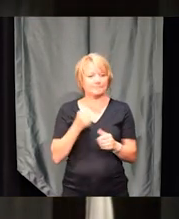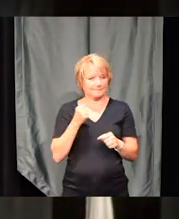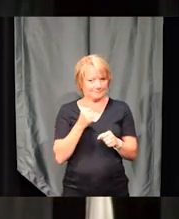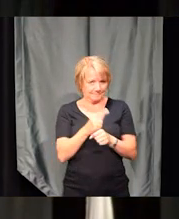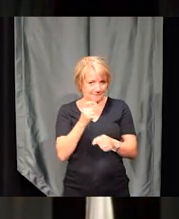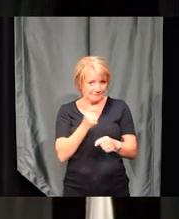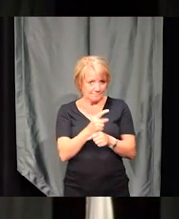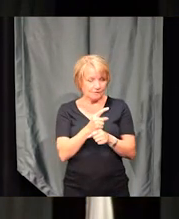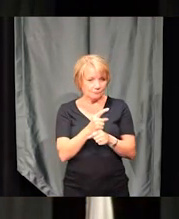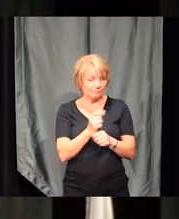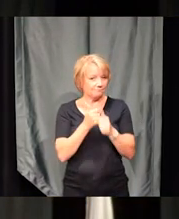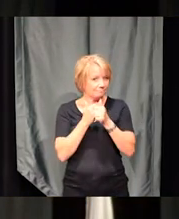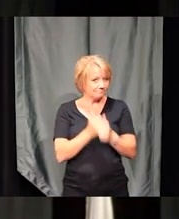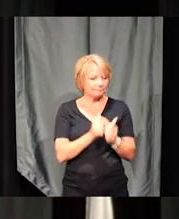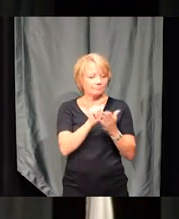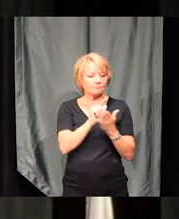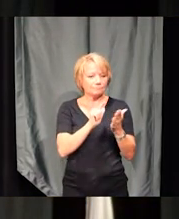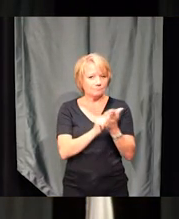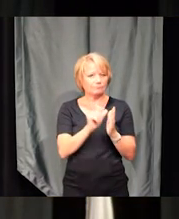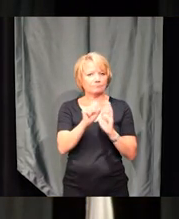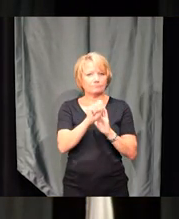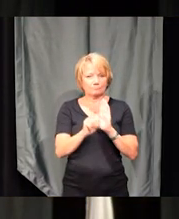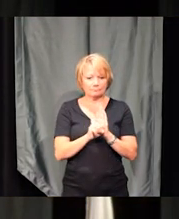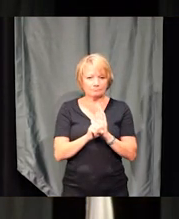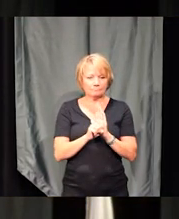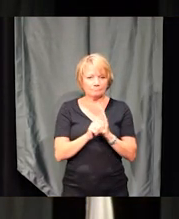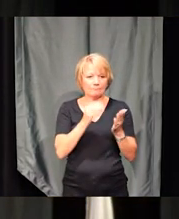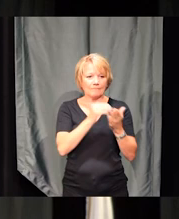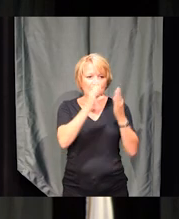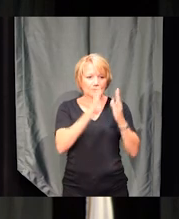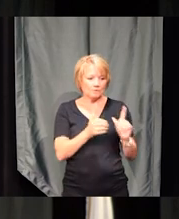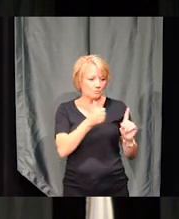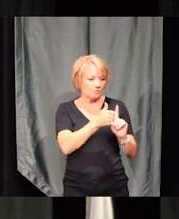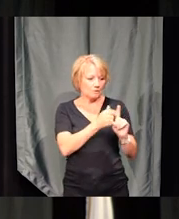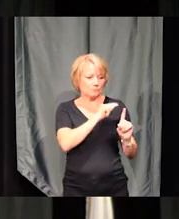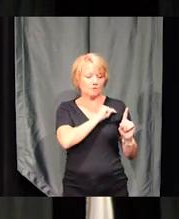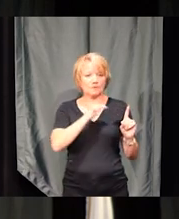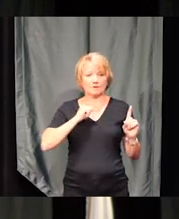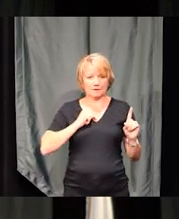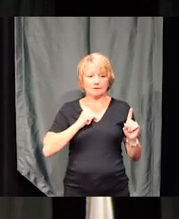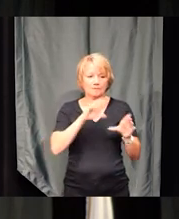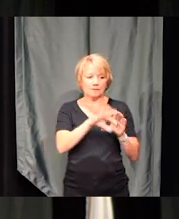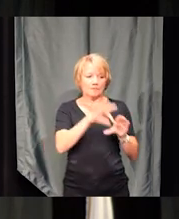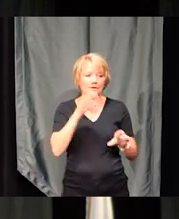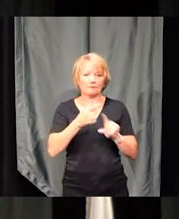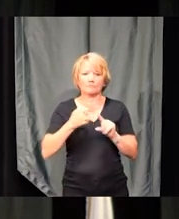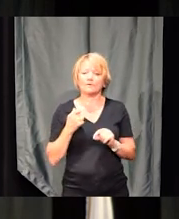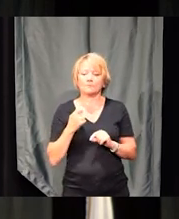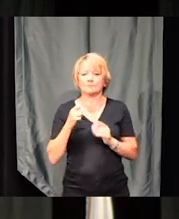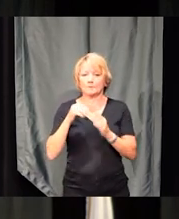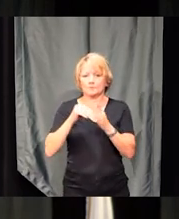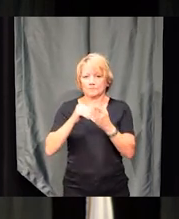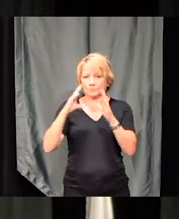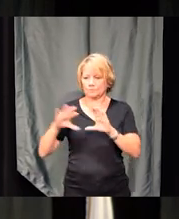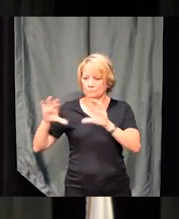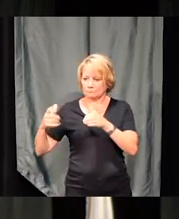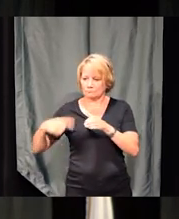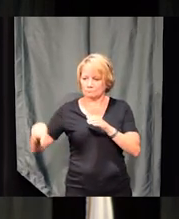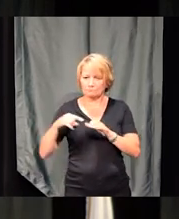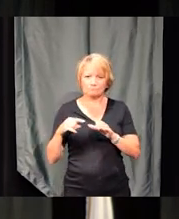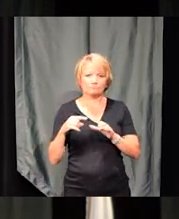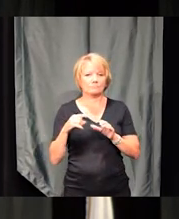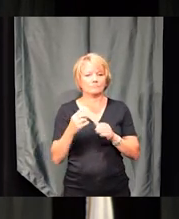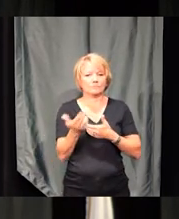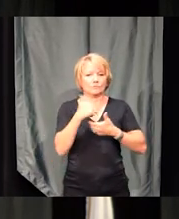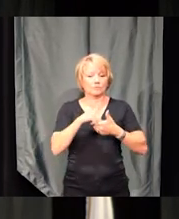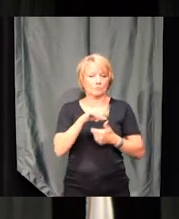Each year, under the laws of the Commonwealth, a student trustee elected by the student body joins the Board of